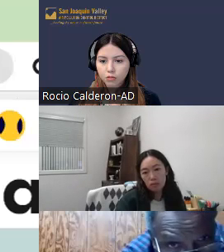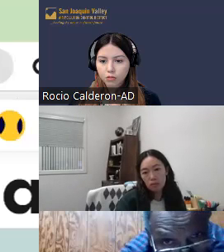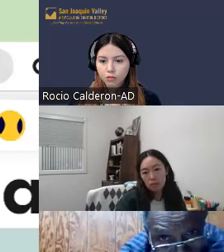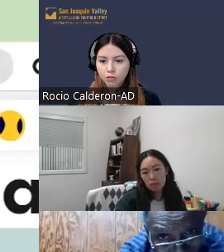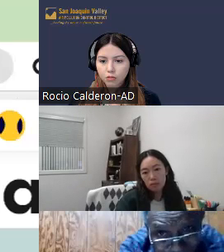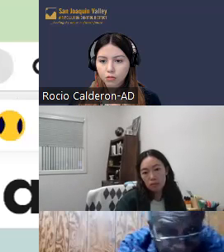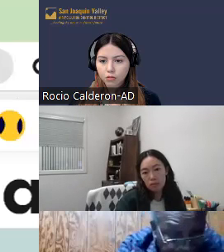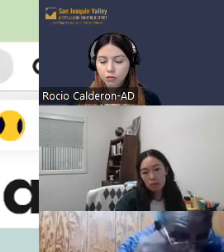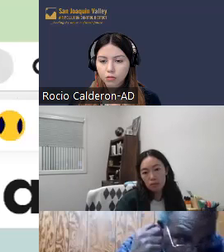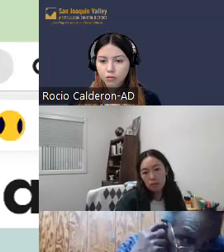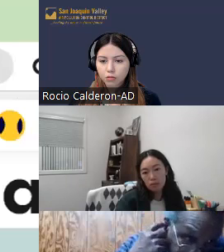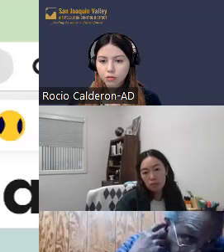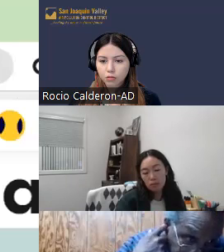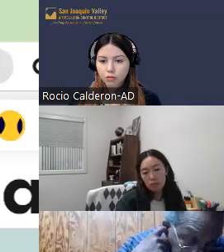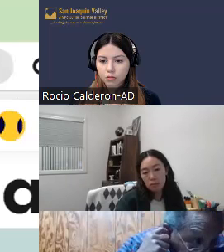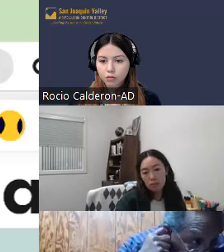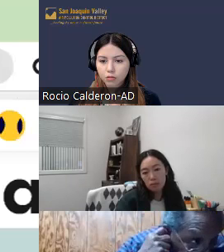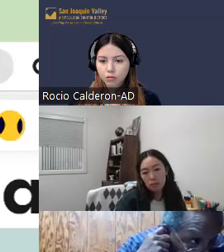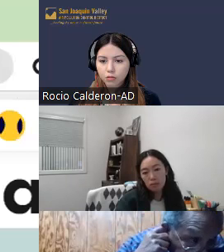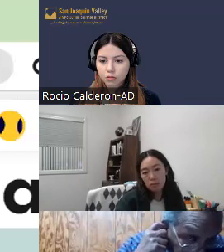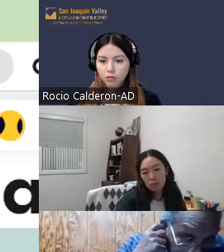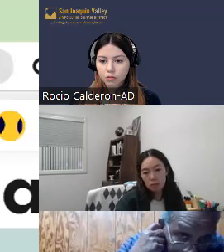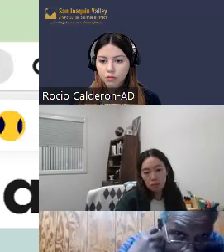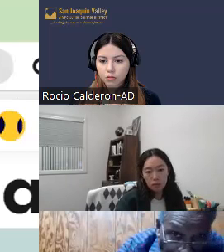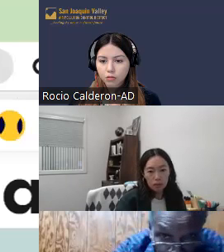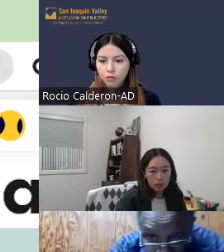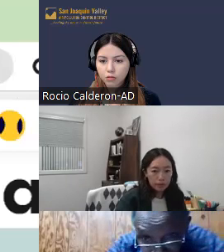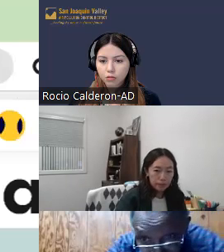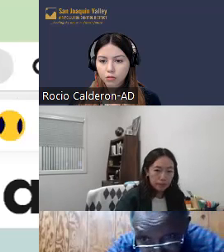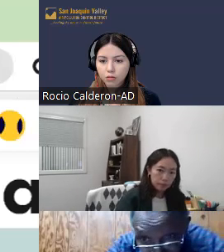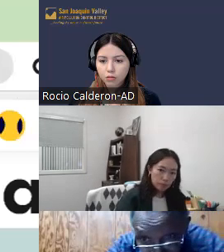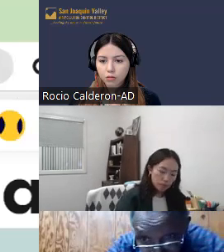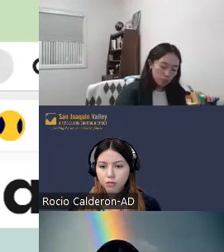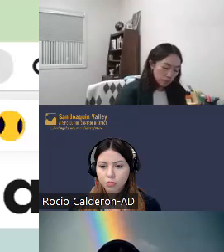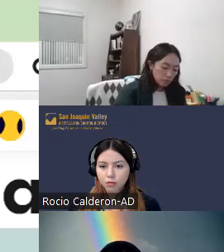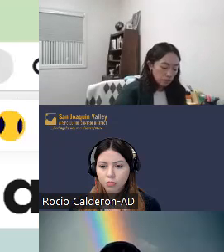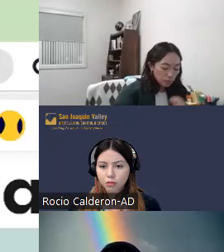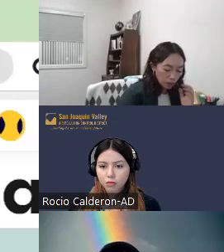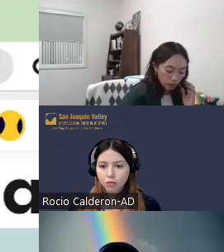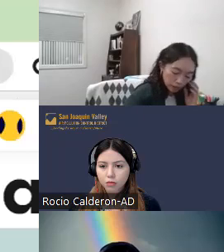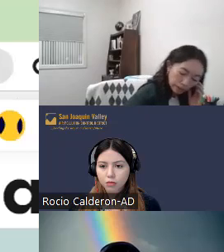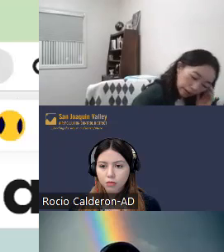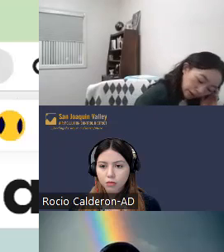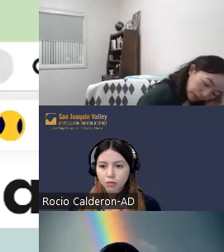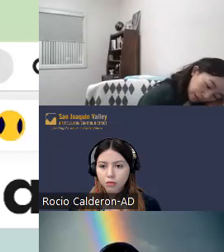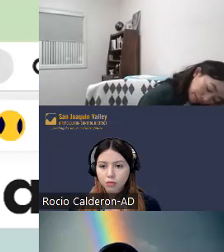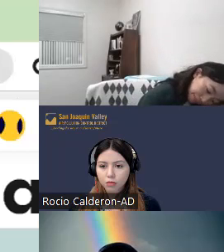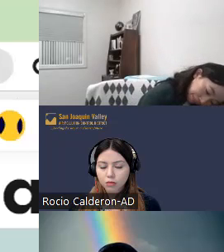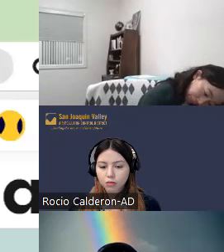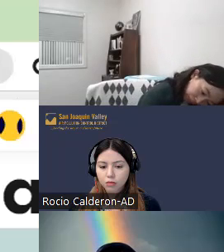actually, where's the progress being made, and where do we have the opportunities for those next steps?